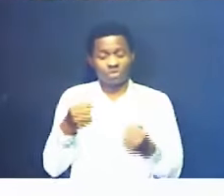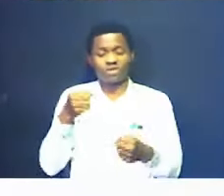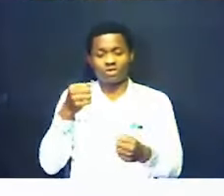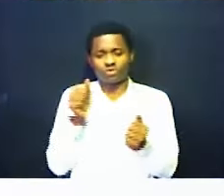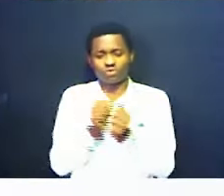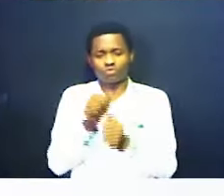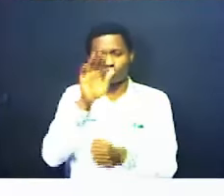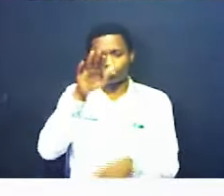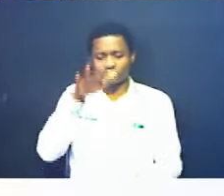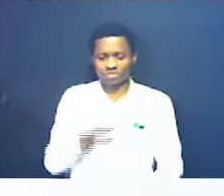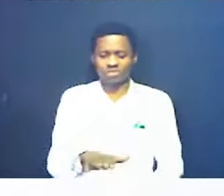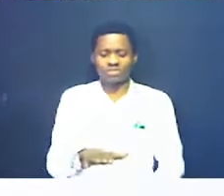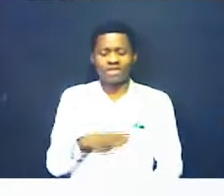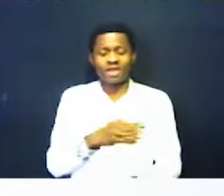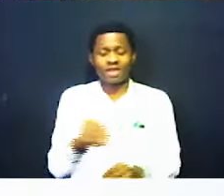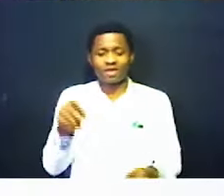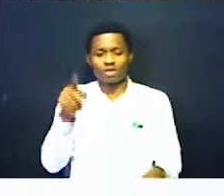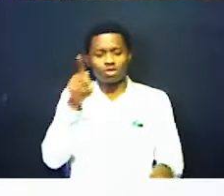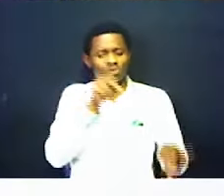your household,